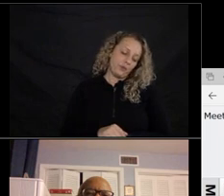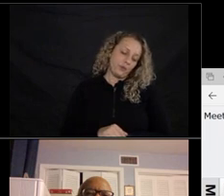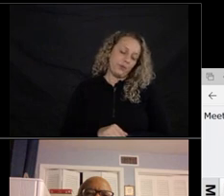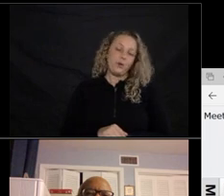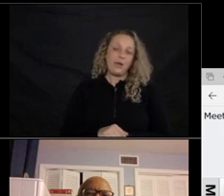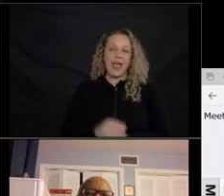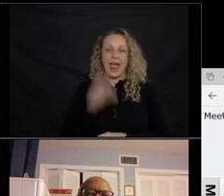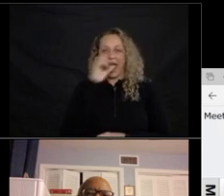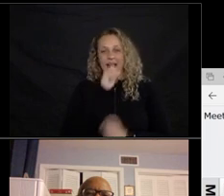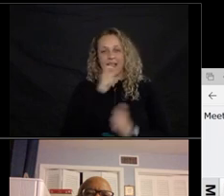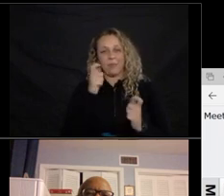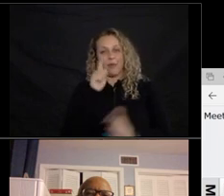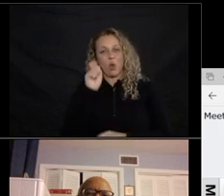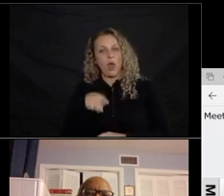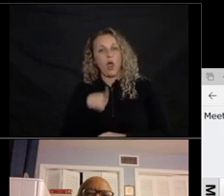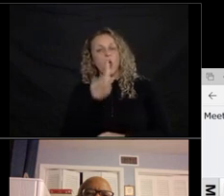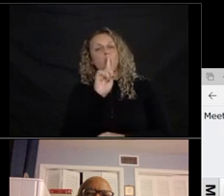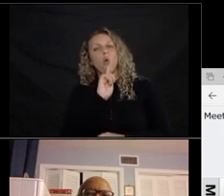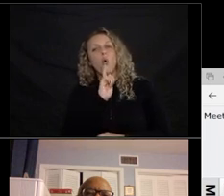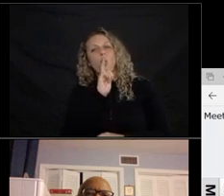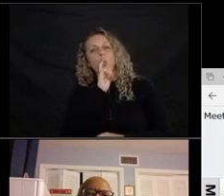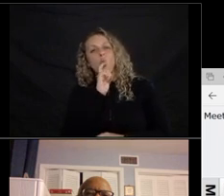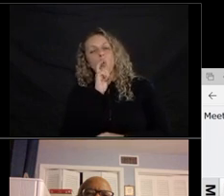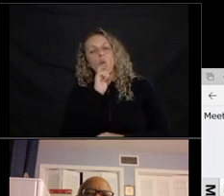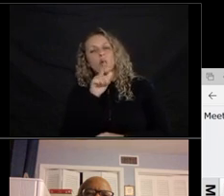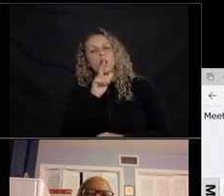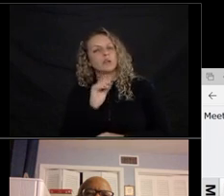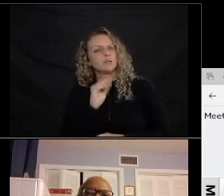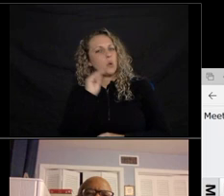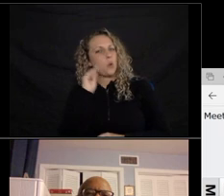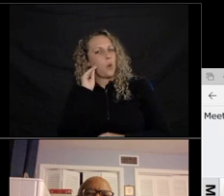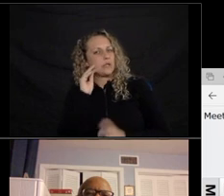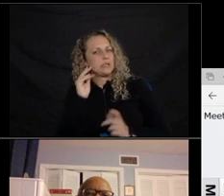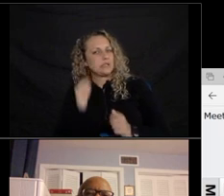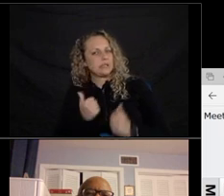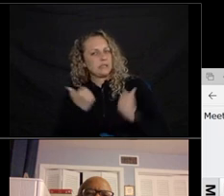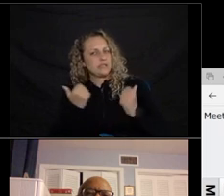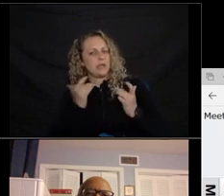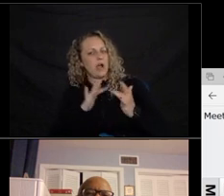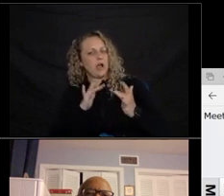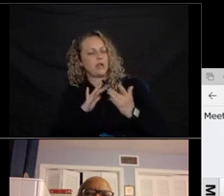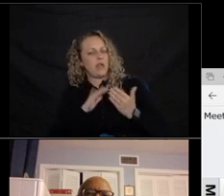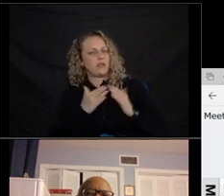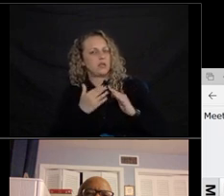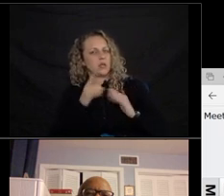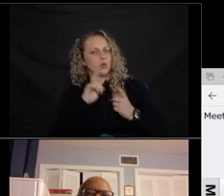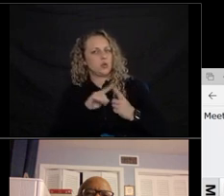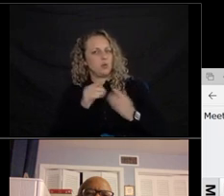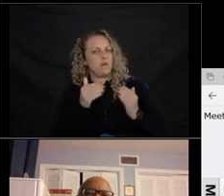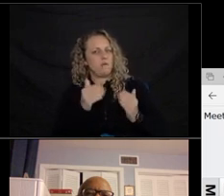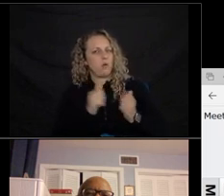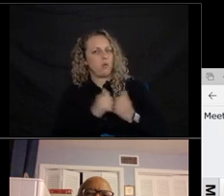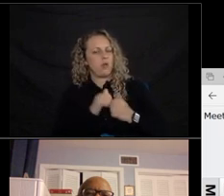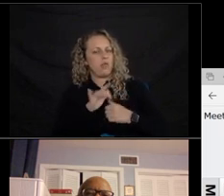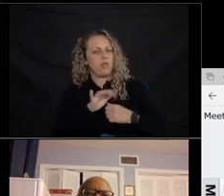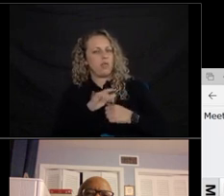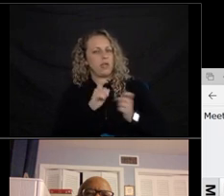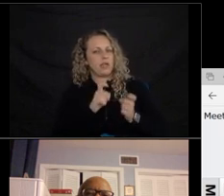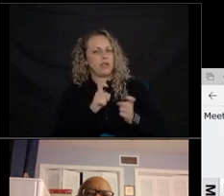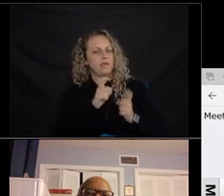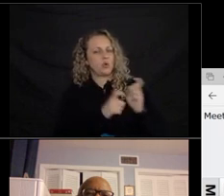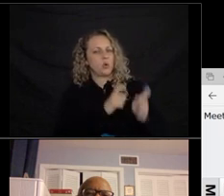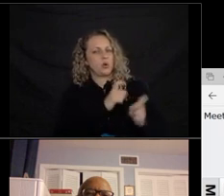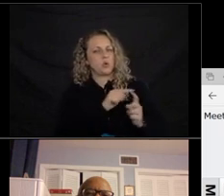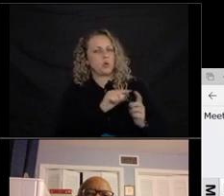I guess the big question is who does a resident contact in the city to move forward with donating